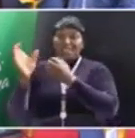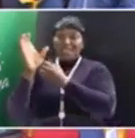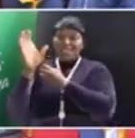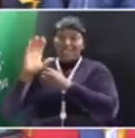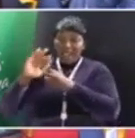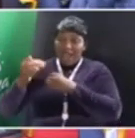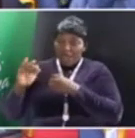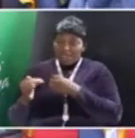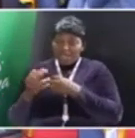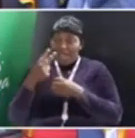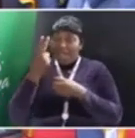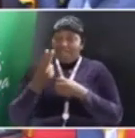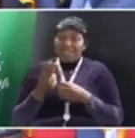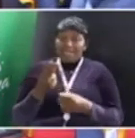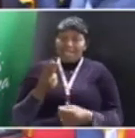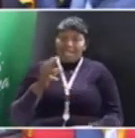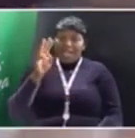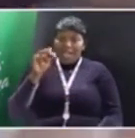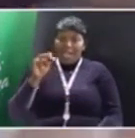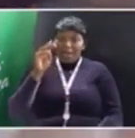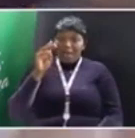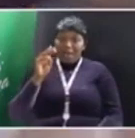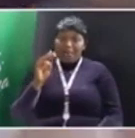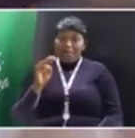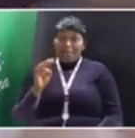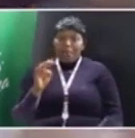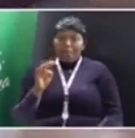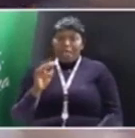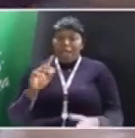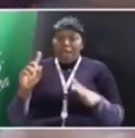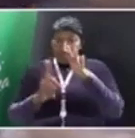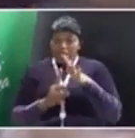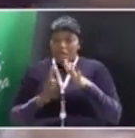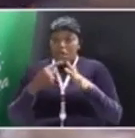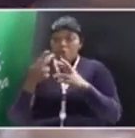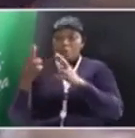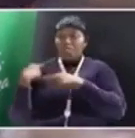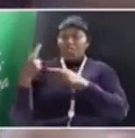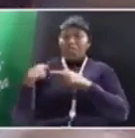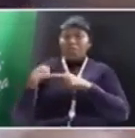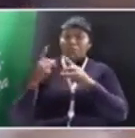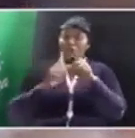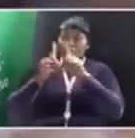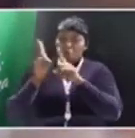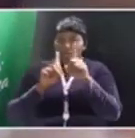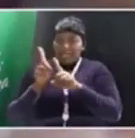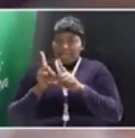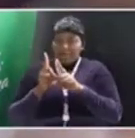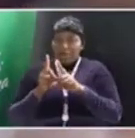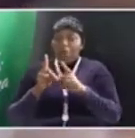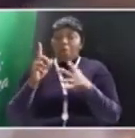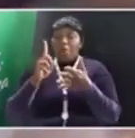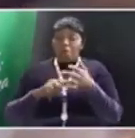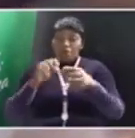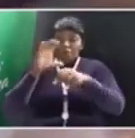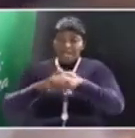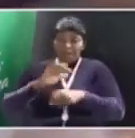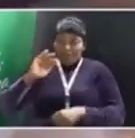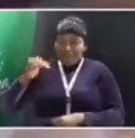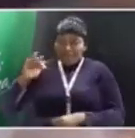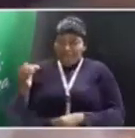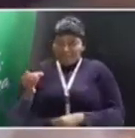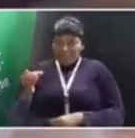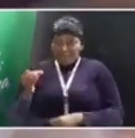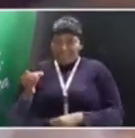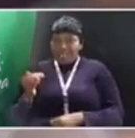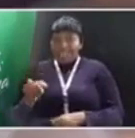my minister, who is in charge of tourism, is here with us. Whatever you recover from our counties, on behalf of the Council of